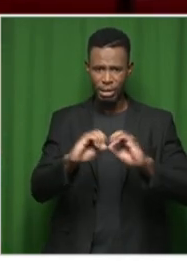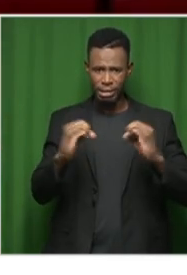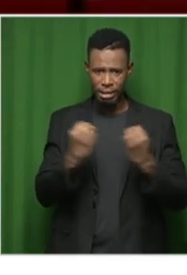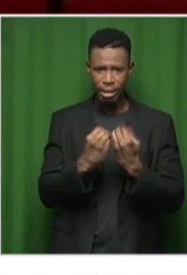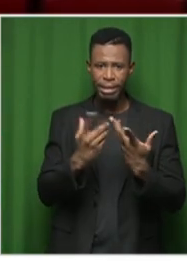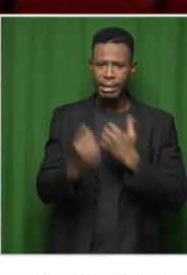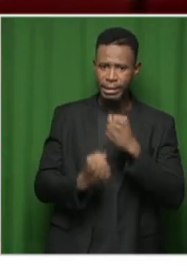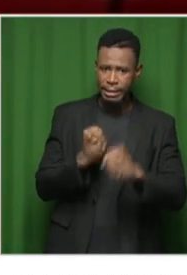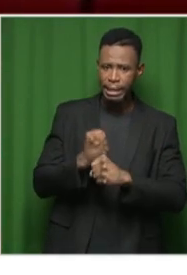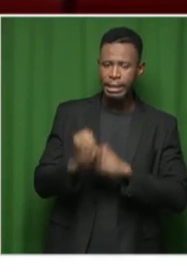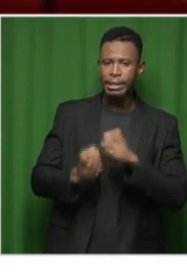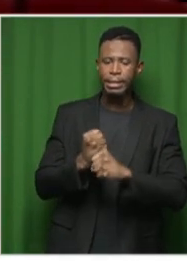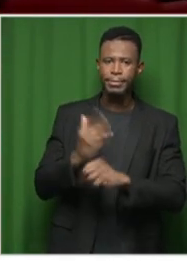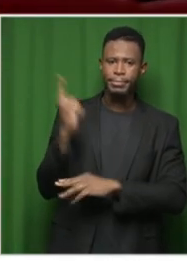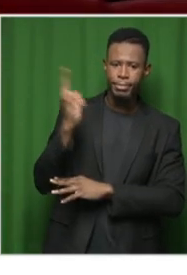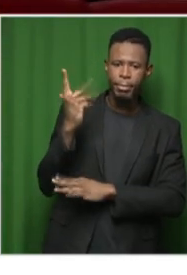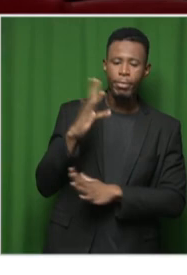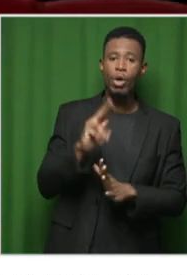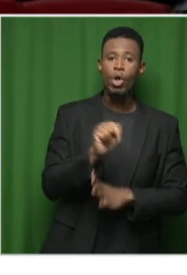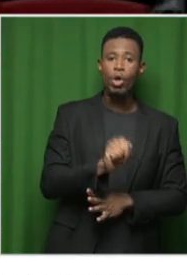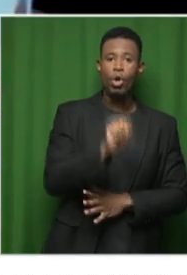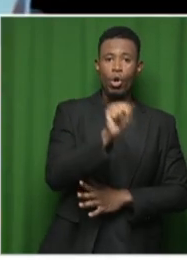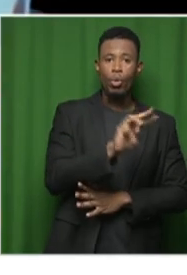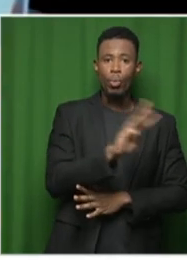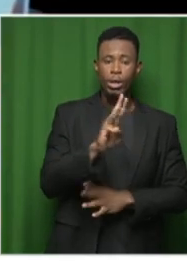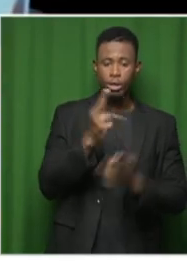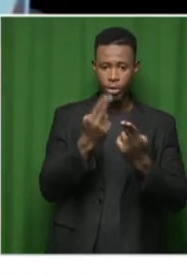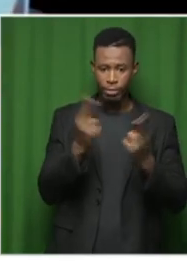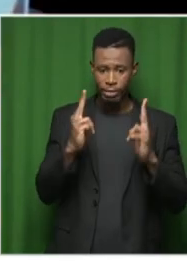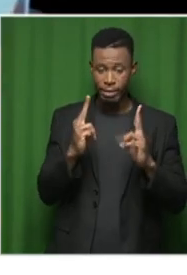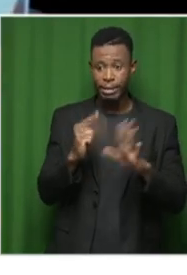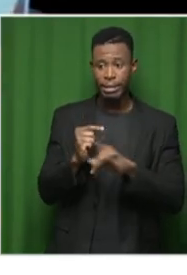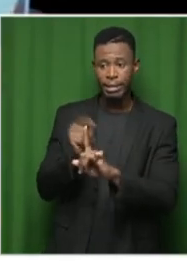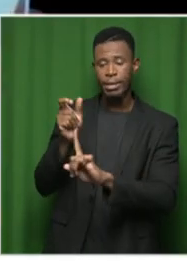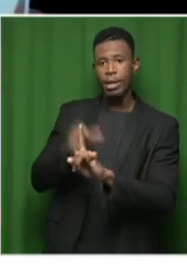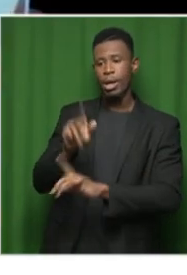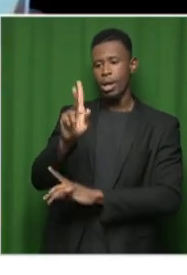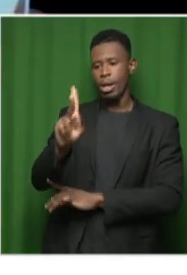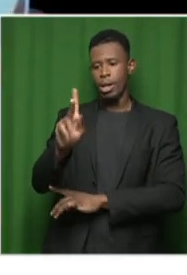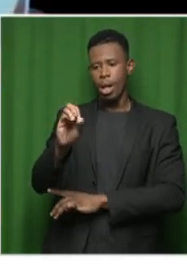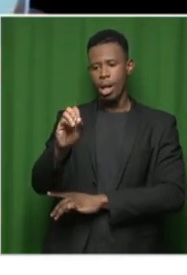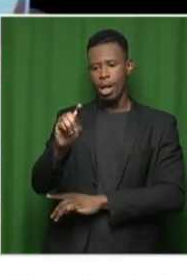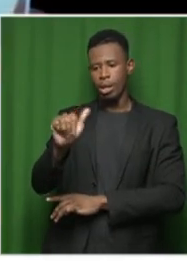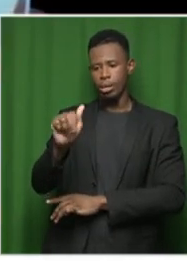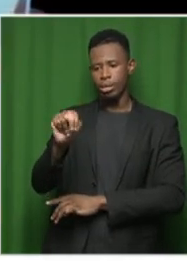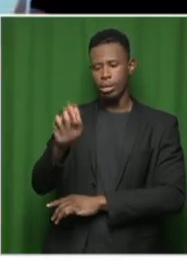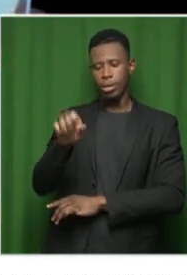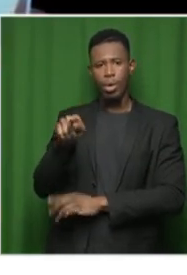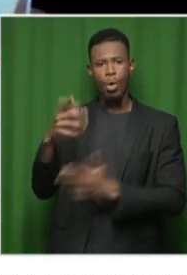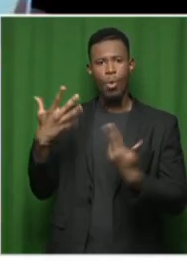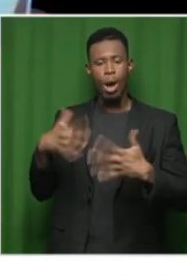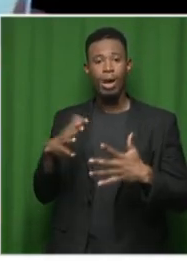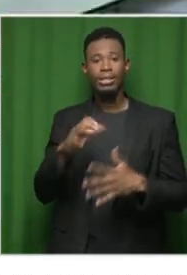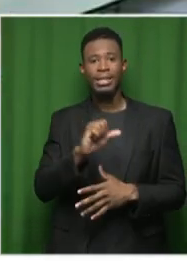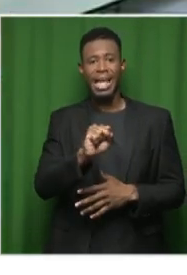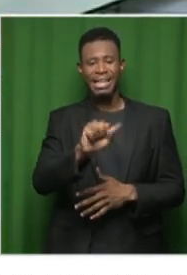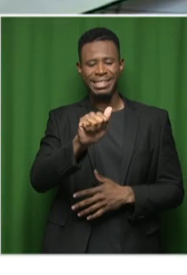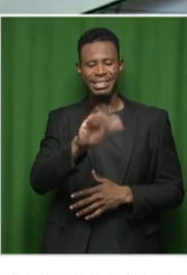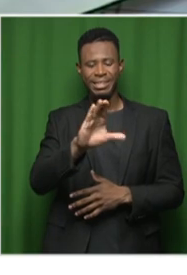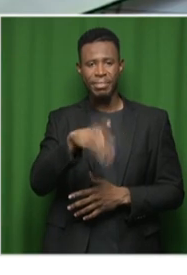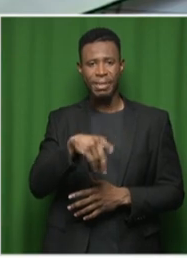the Northwest University. Kotane, the longest-serving General Secretary of the South African Communist